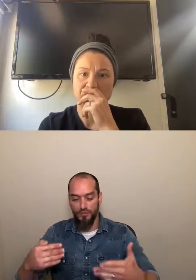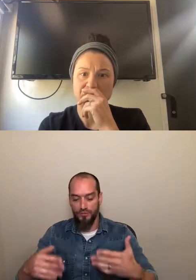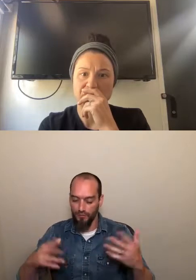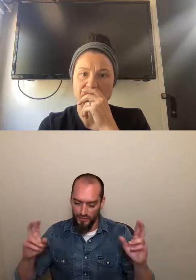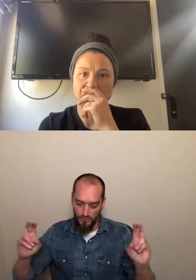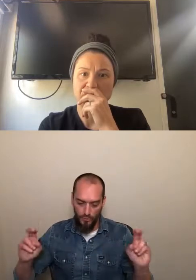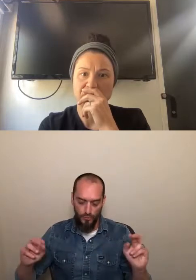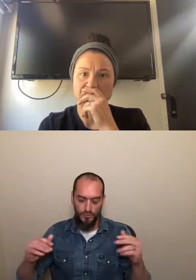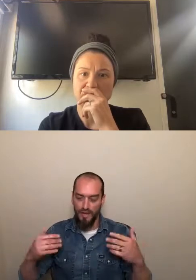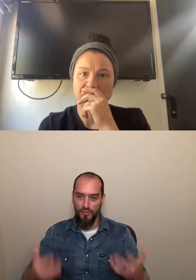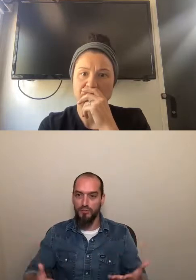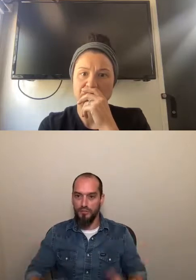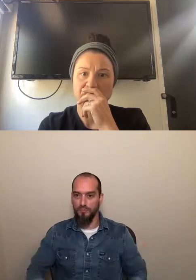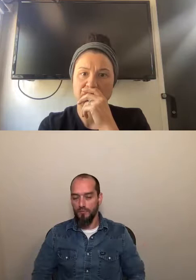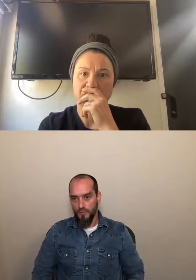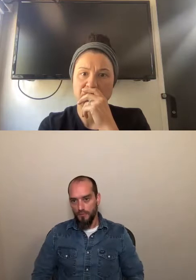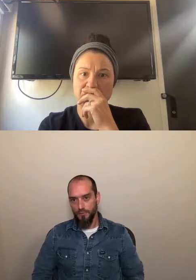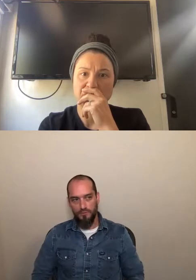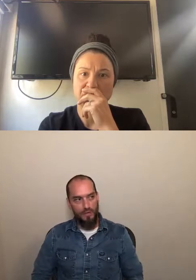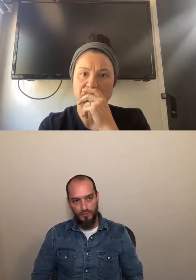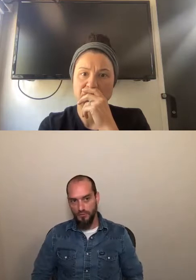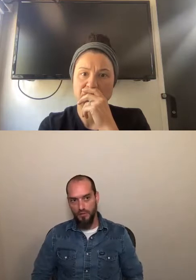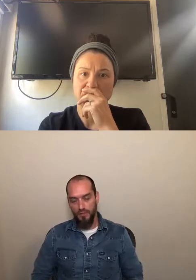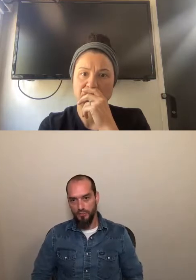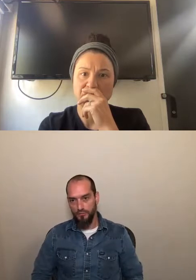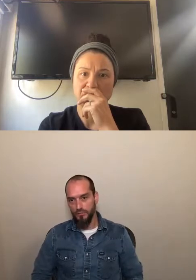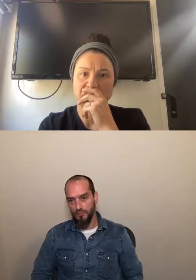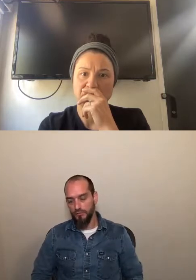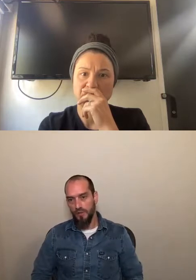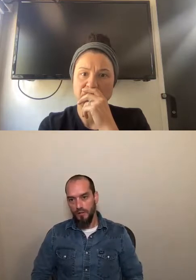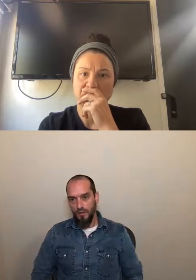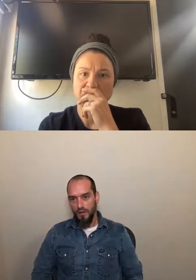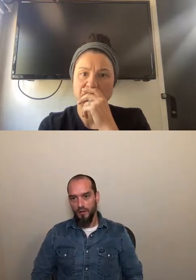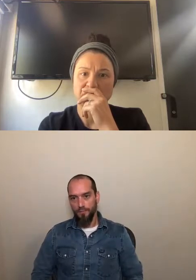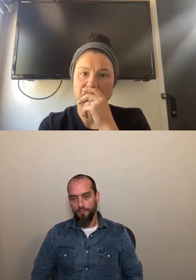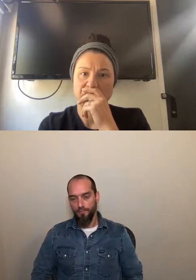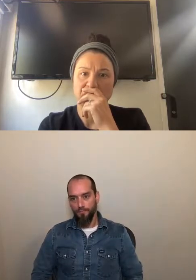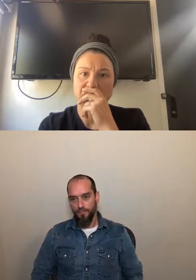their doctor didn't really, quote unquote, diagnose them. I mean, doctors are an issue too.